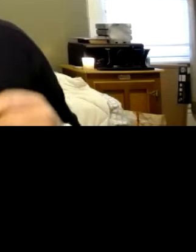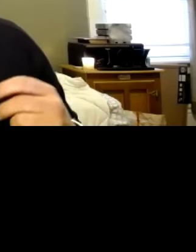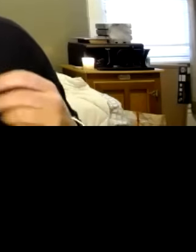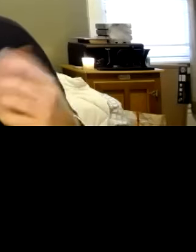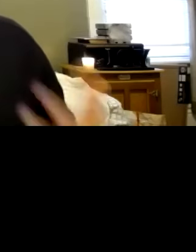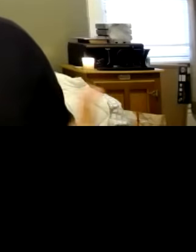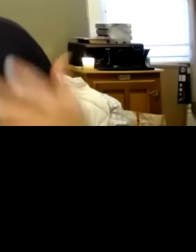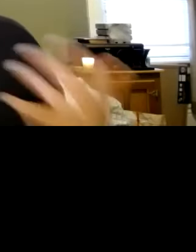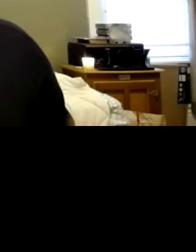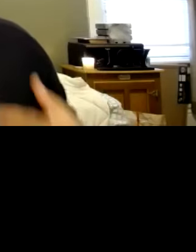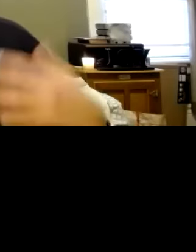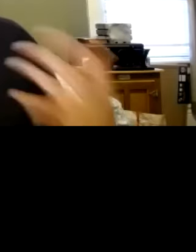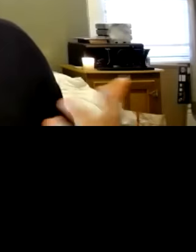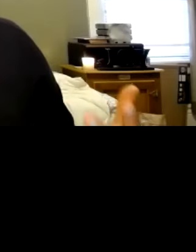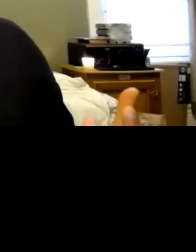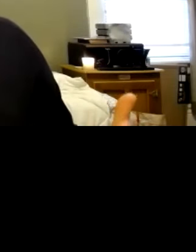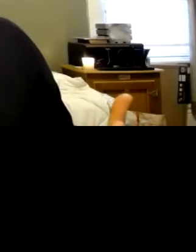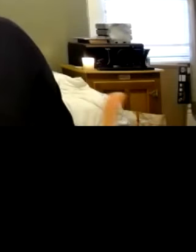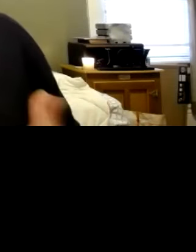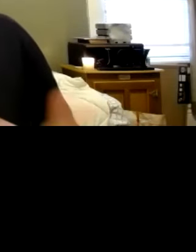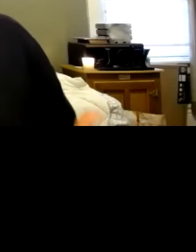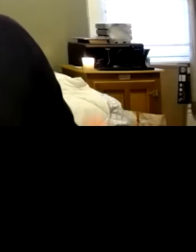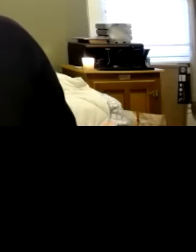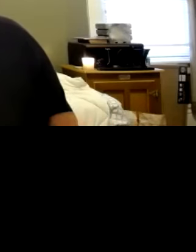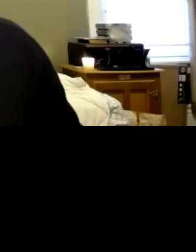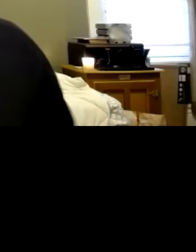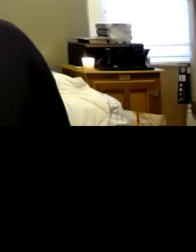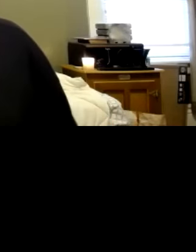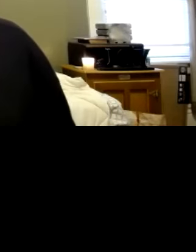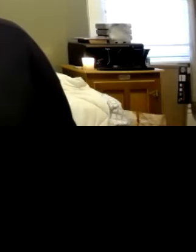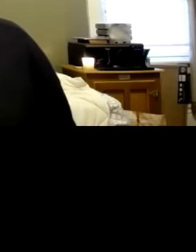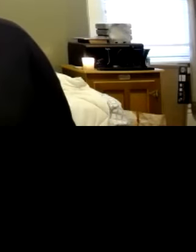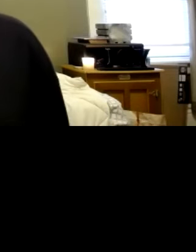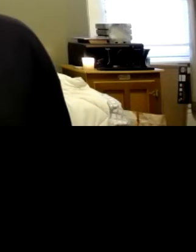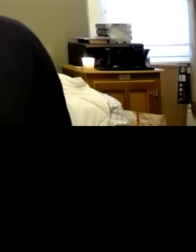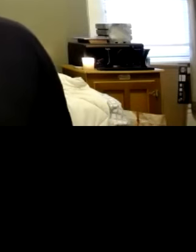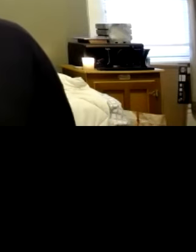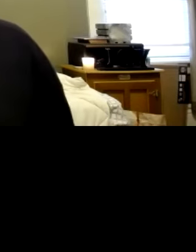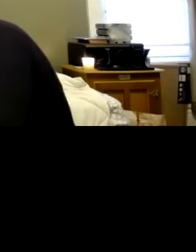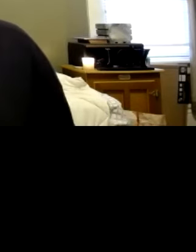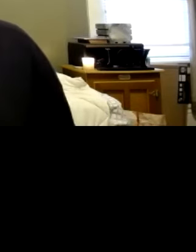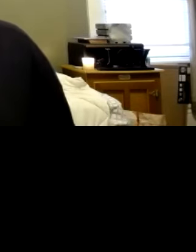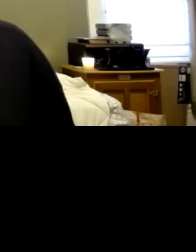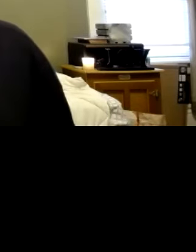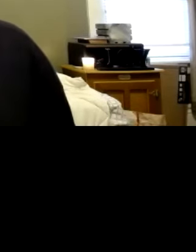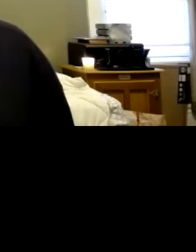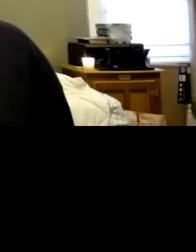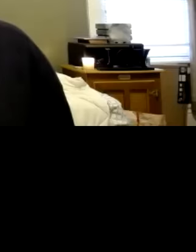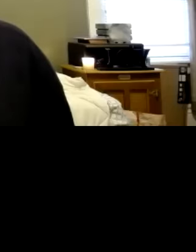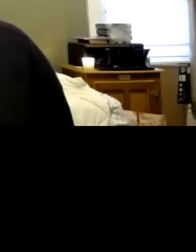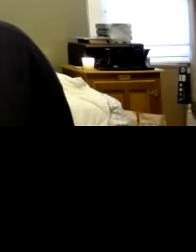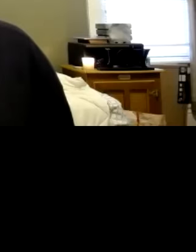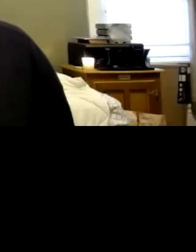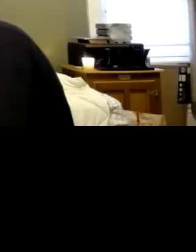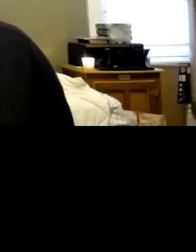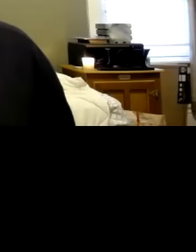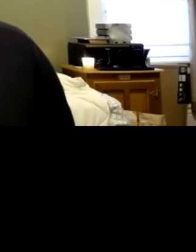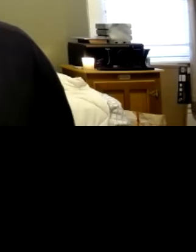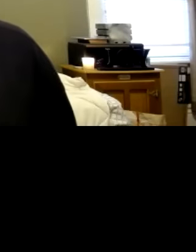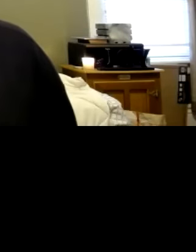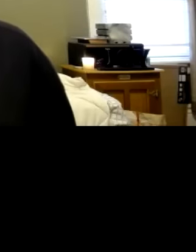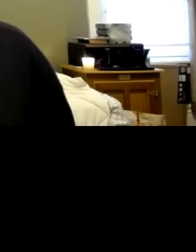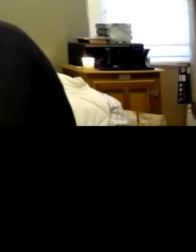to improving the lives and care of people with similar experiences. And for 6 years, I served on the DPAC in the department, which is